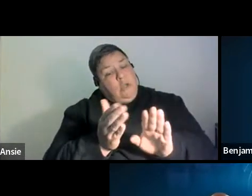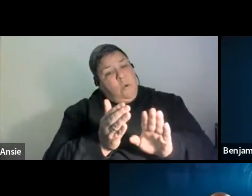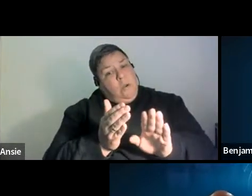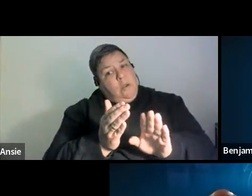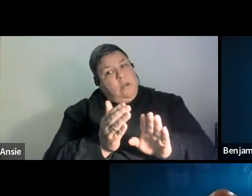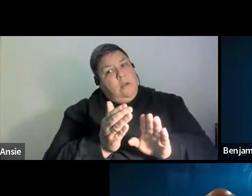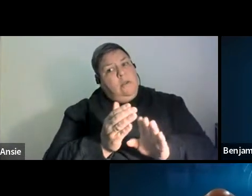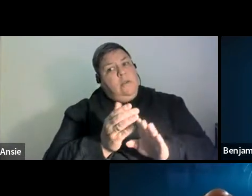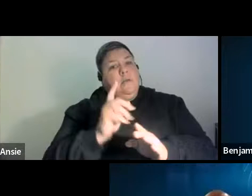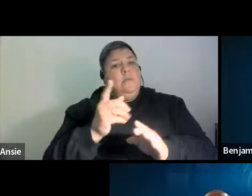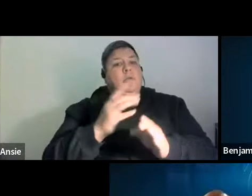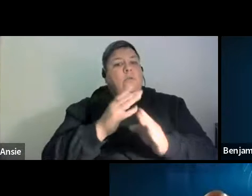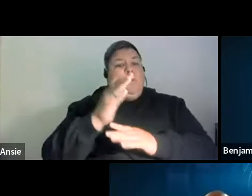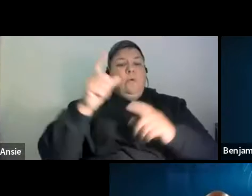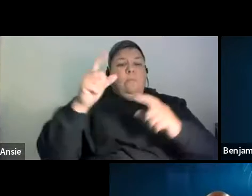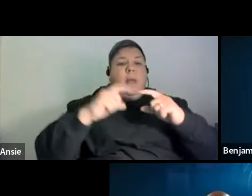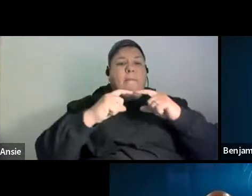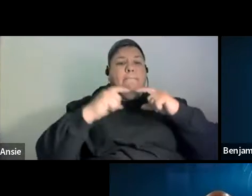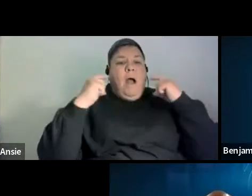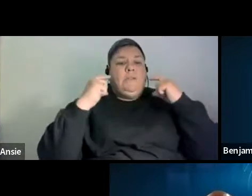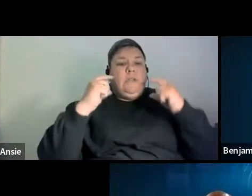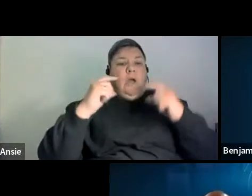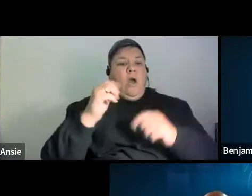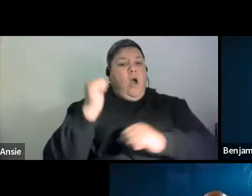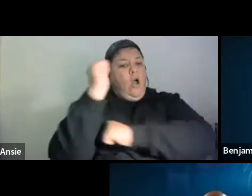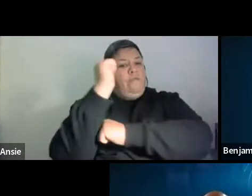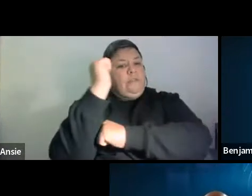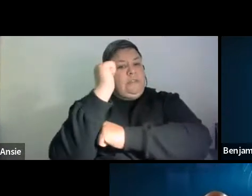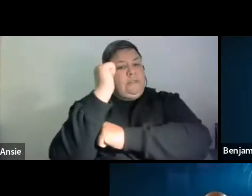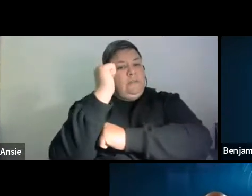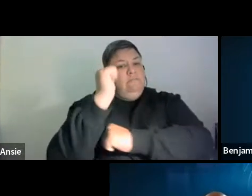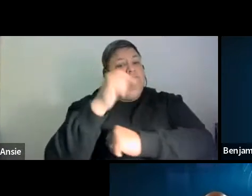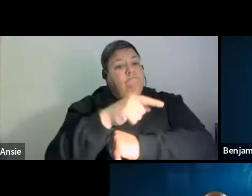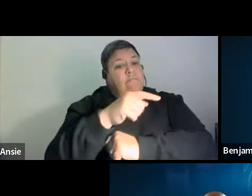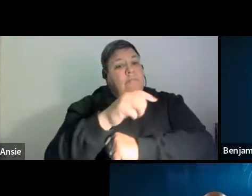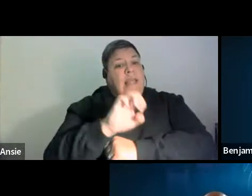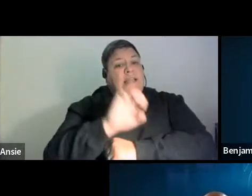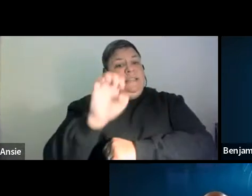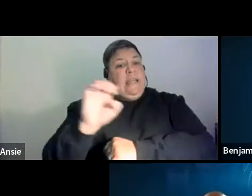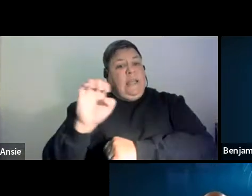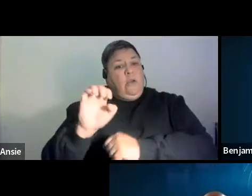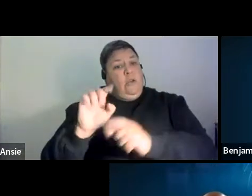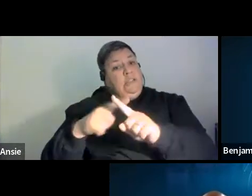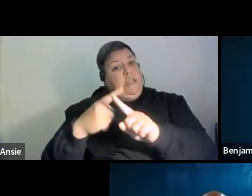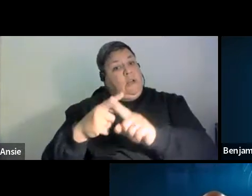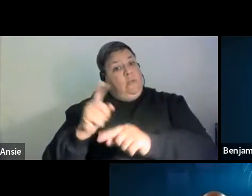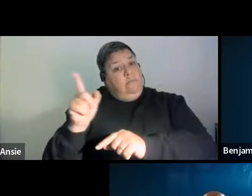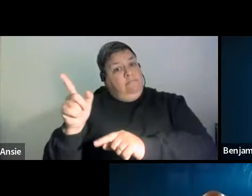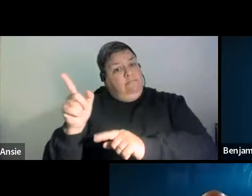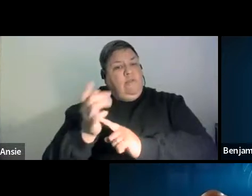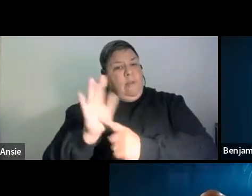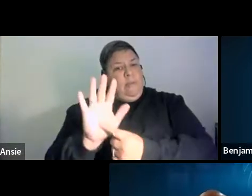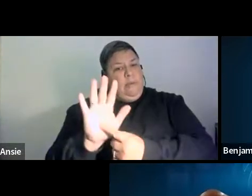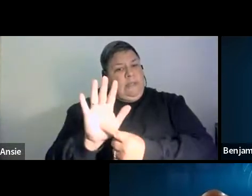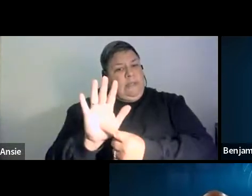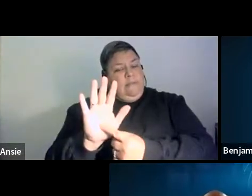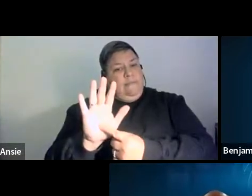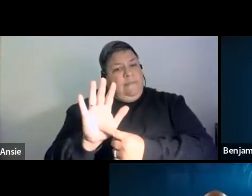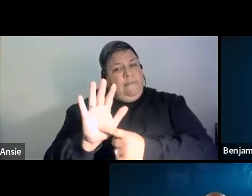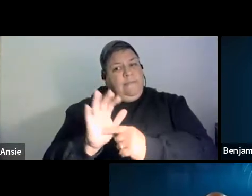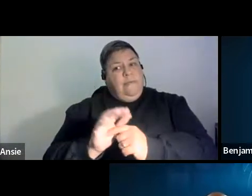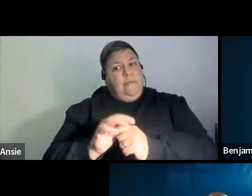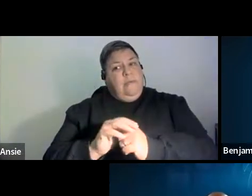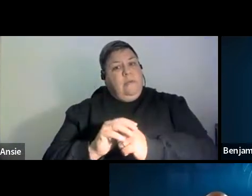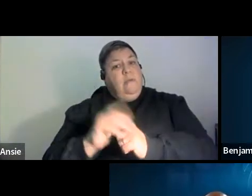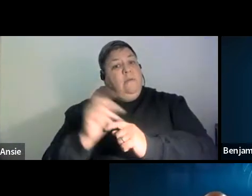the master's office, and then the executor is then appointed as being the registered representative. The registered representative